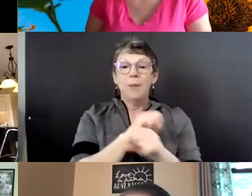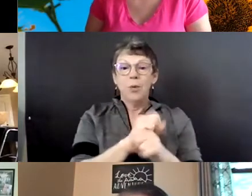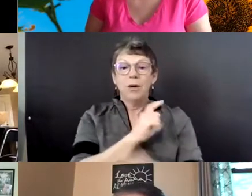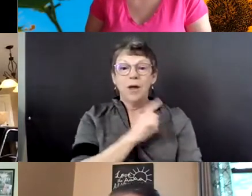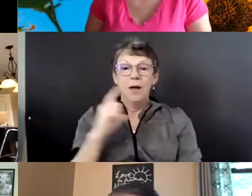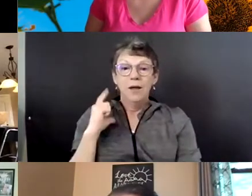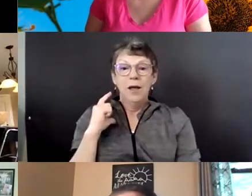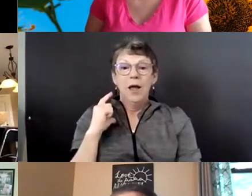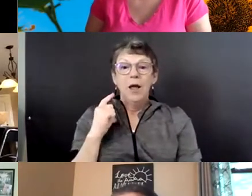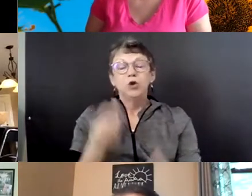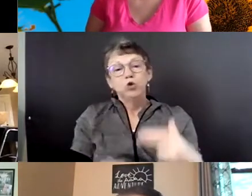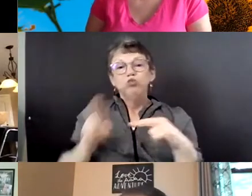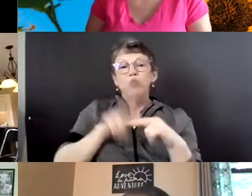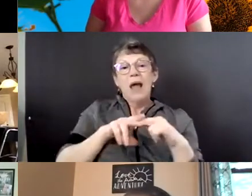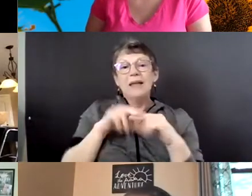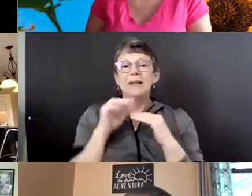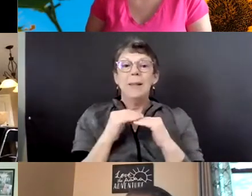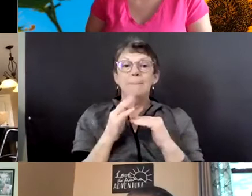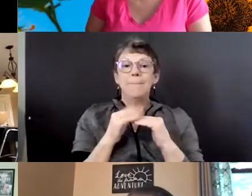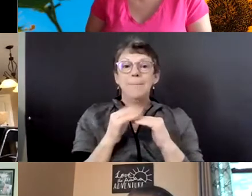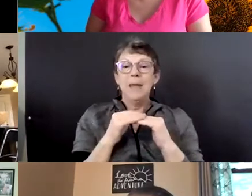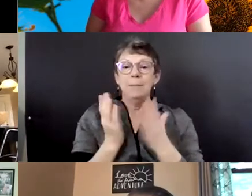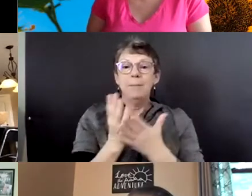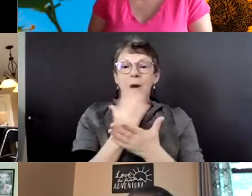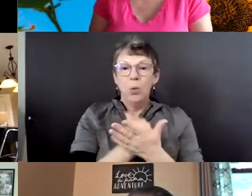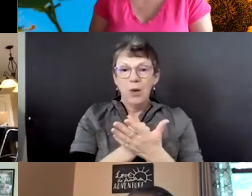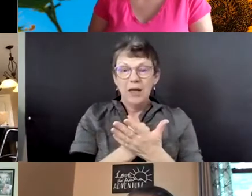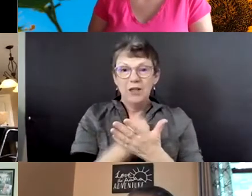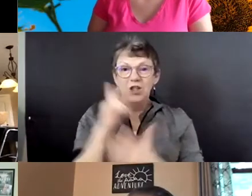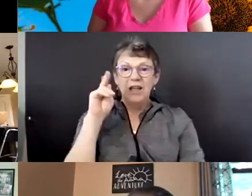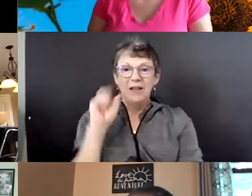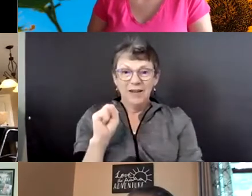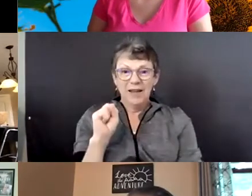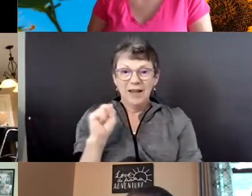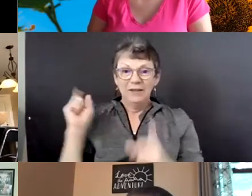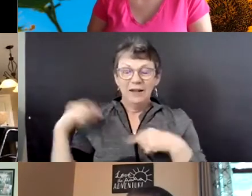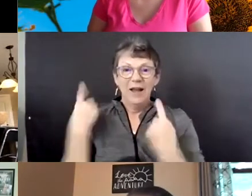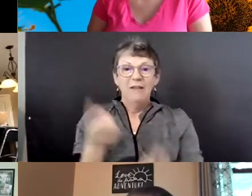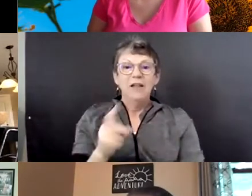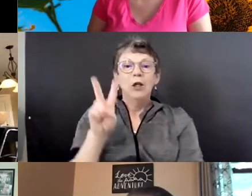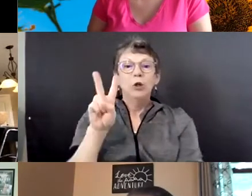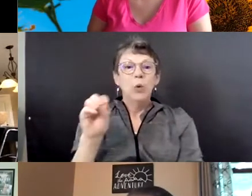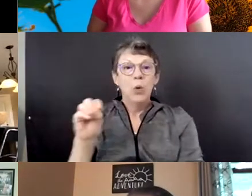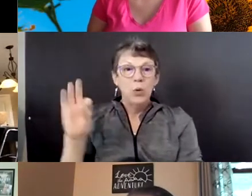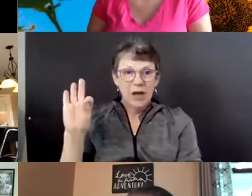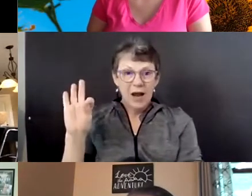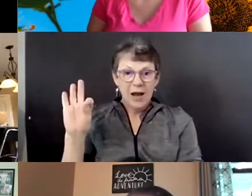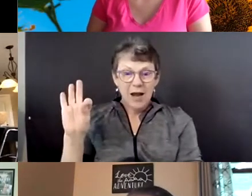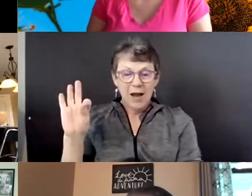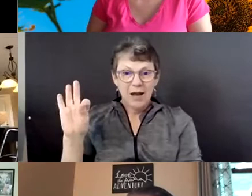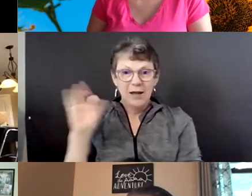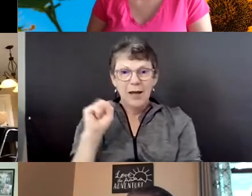minimum wage. We have not raised the minimum wage in Kansas since 2009. And so I would just